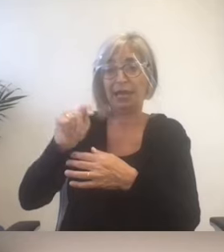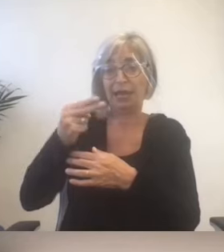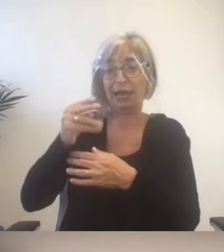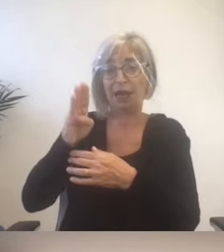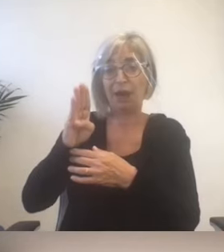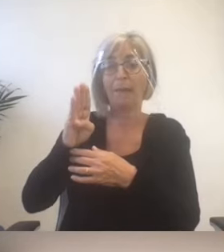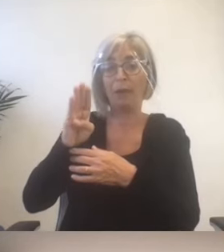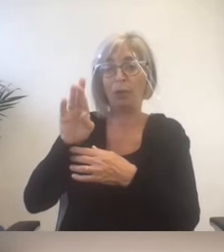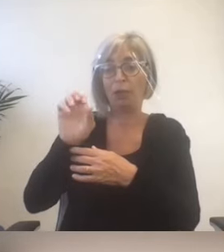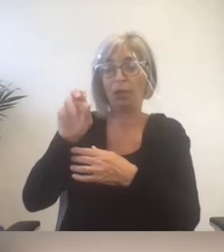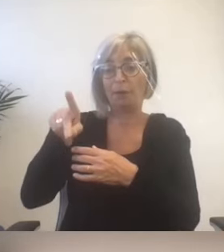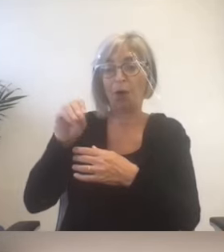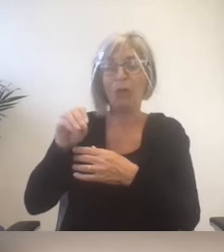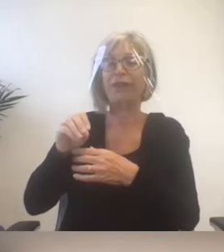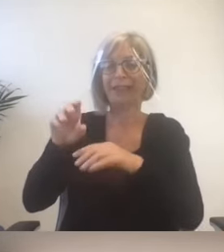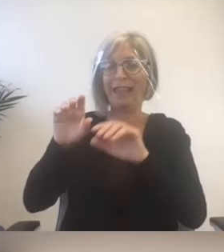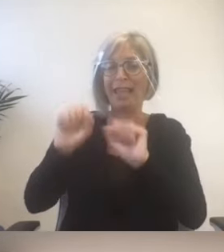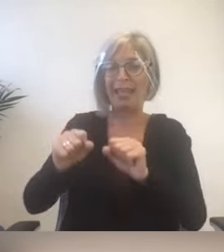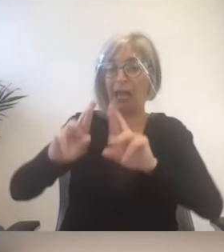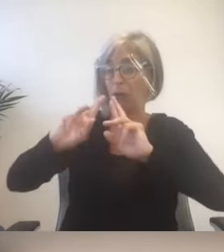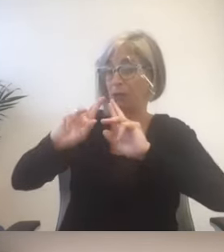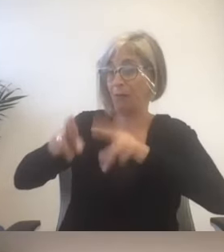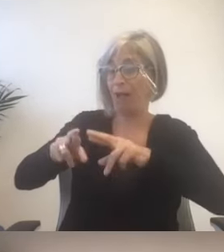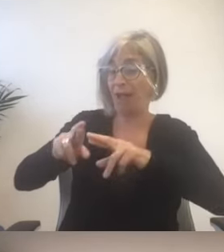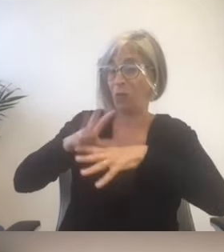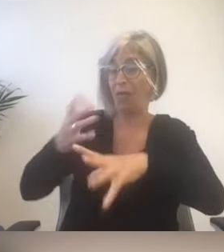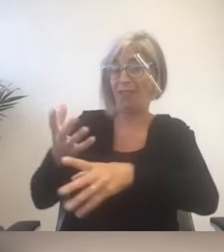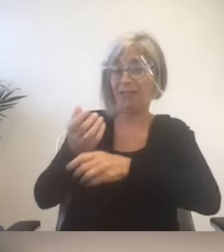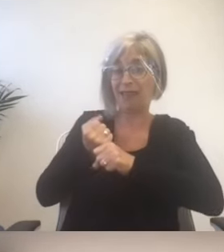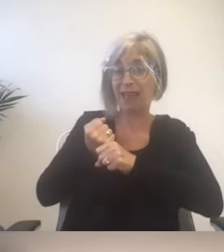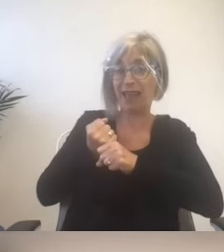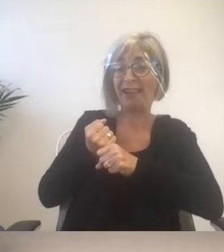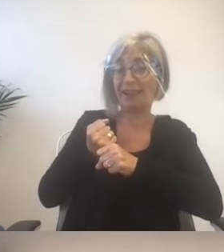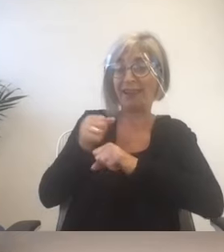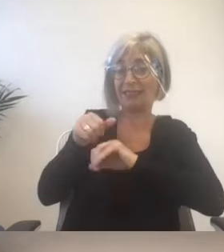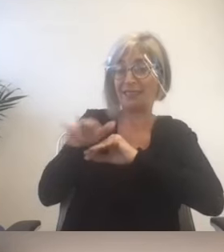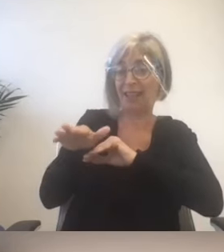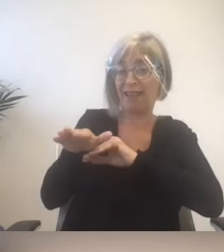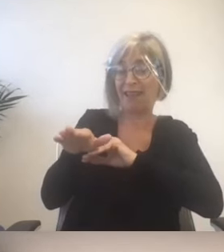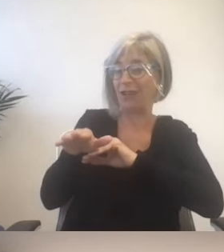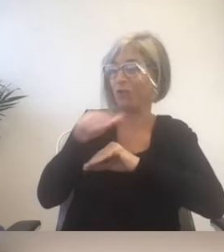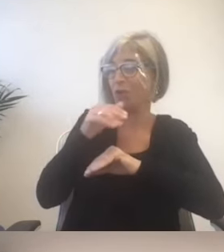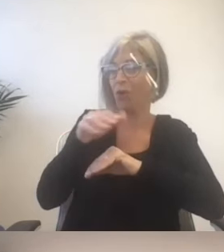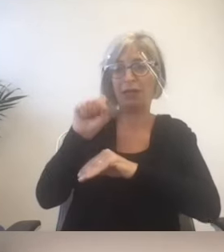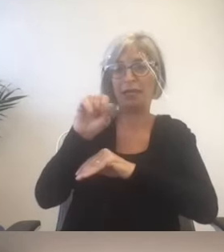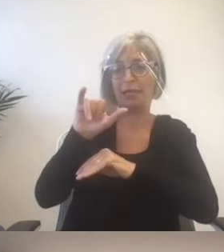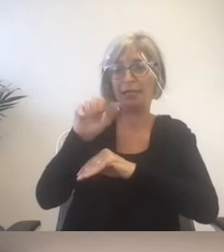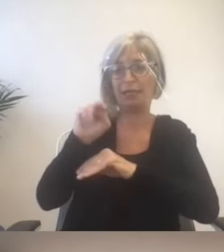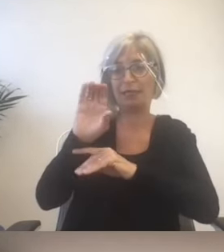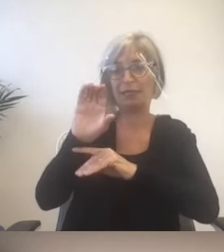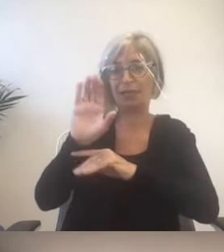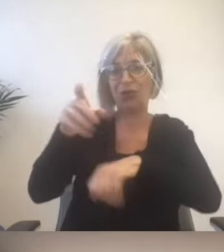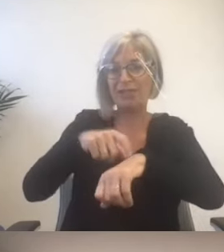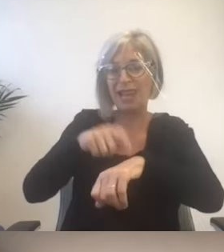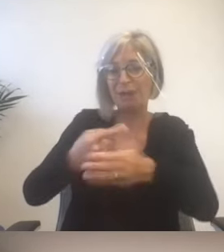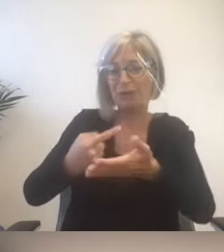can send back a response with a code snippet and a voice recording. Again, streamlining. You guys don't have to sync up your times to talk about it. You